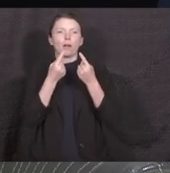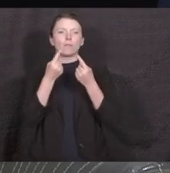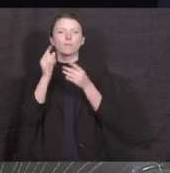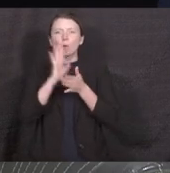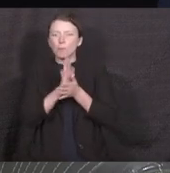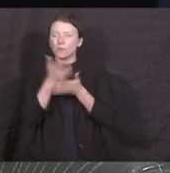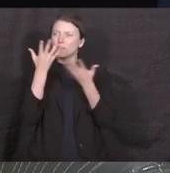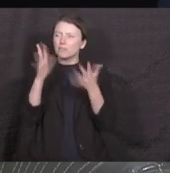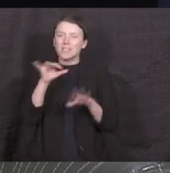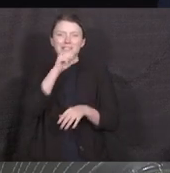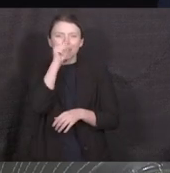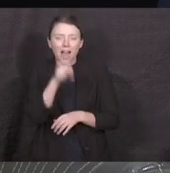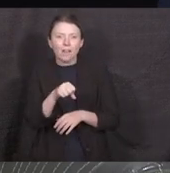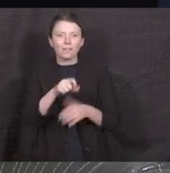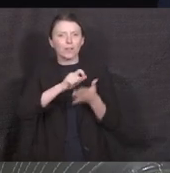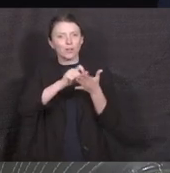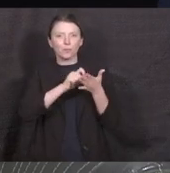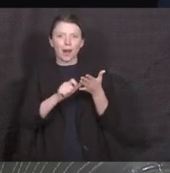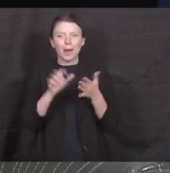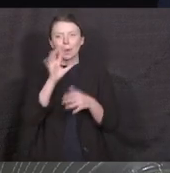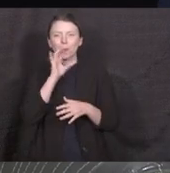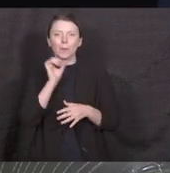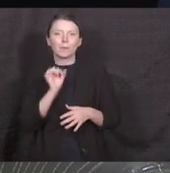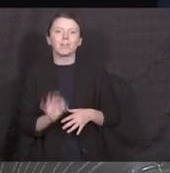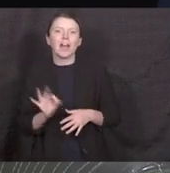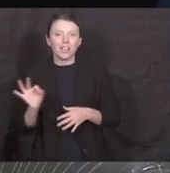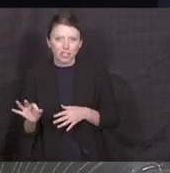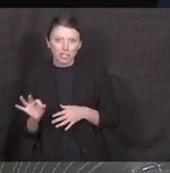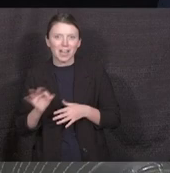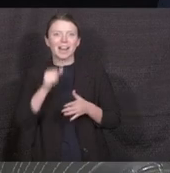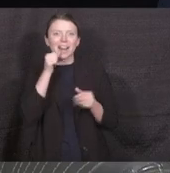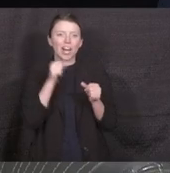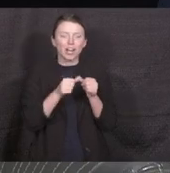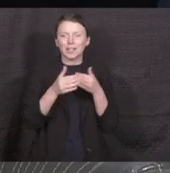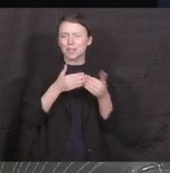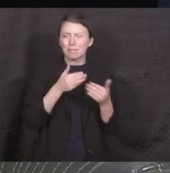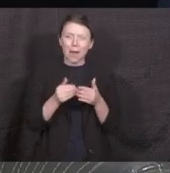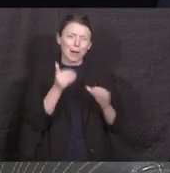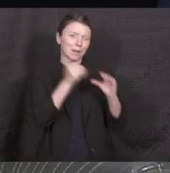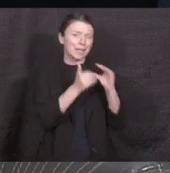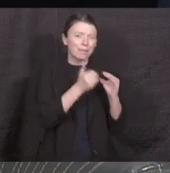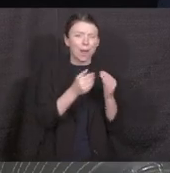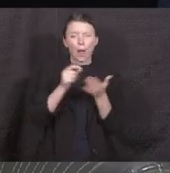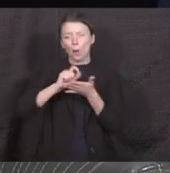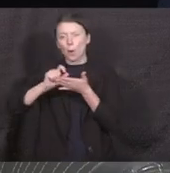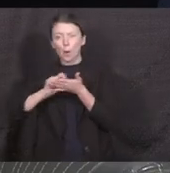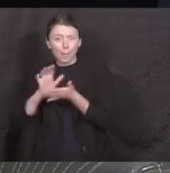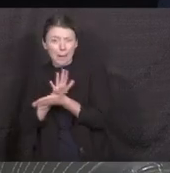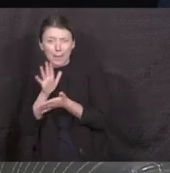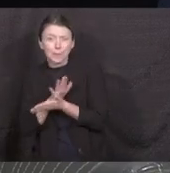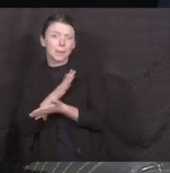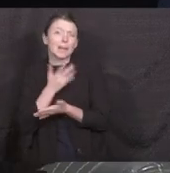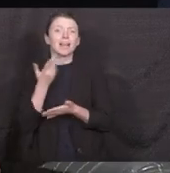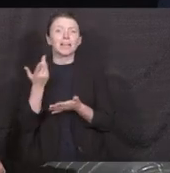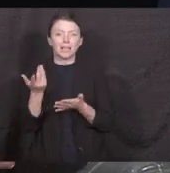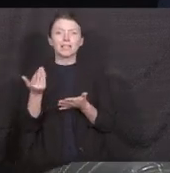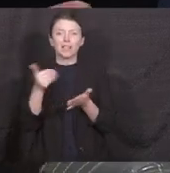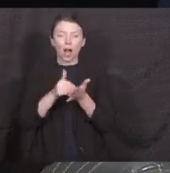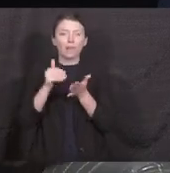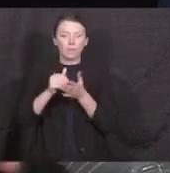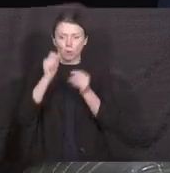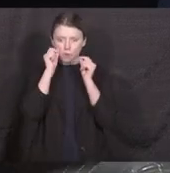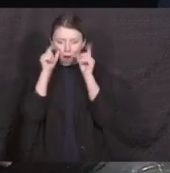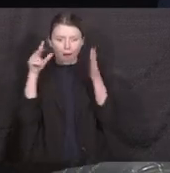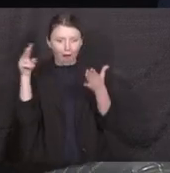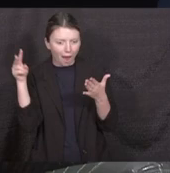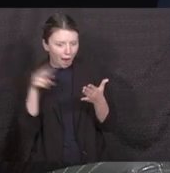and write an old-fashioned letter, you know, whether it comes in the form of an email or whether it's on paper, which is often takes people by